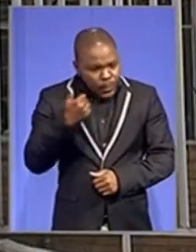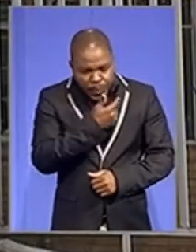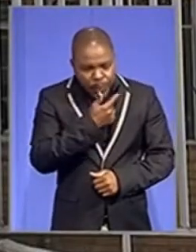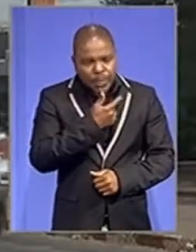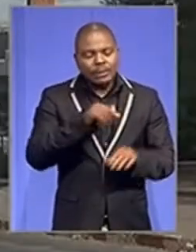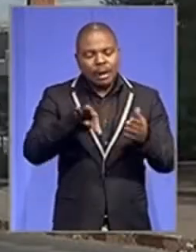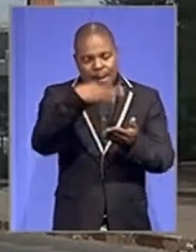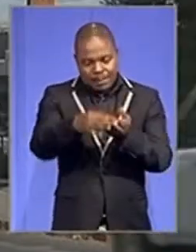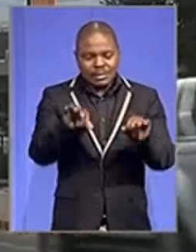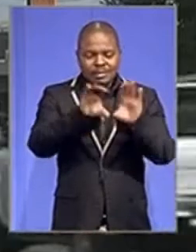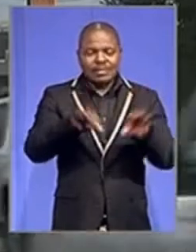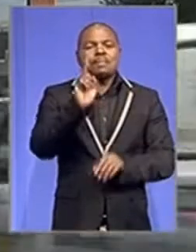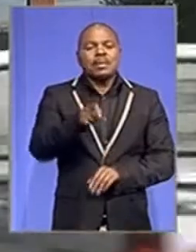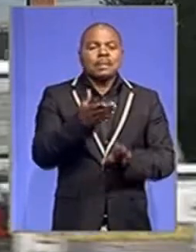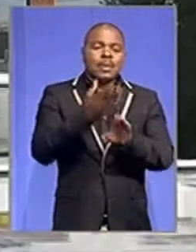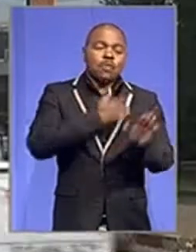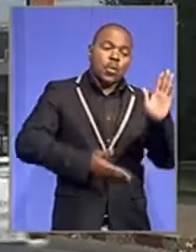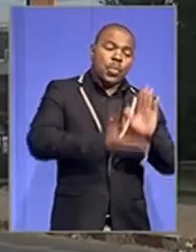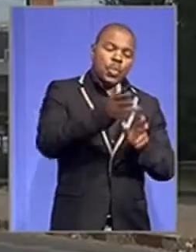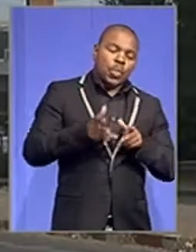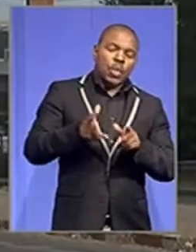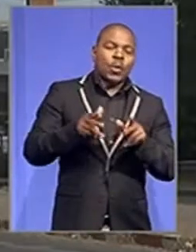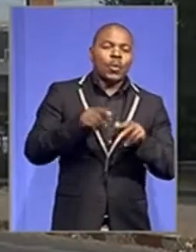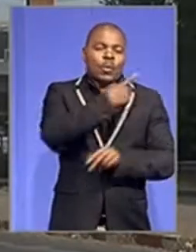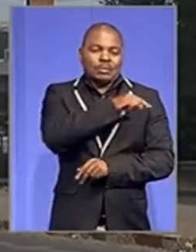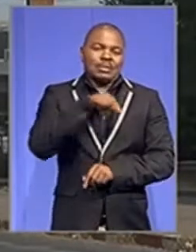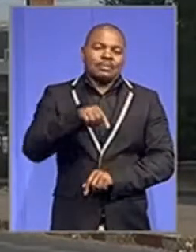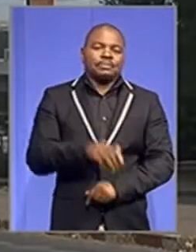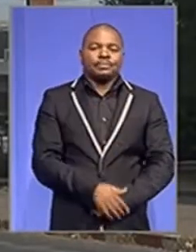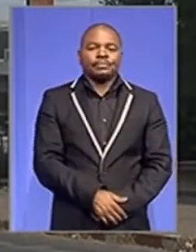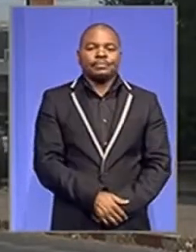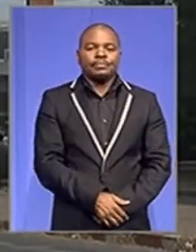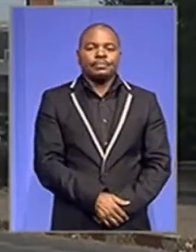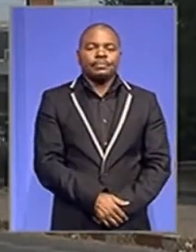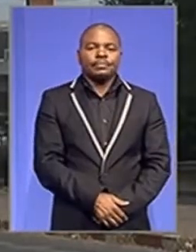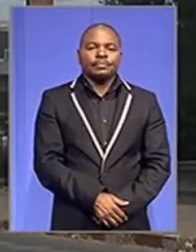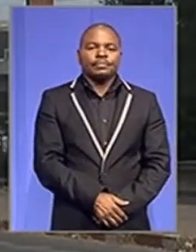maokelong. Ke ya Dimelo Malusi wa dikgang tsa SABC mo Klerksdorp.